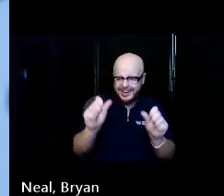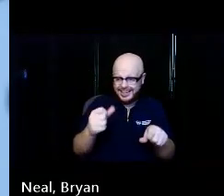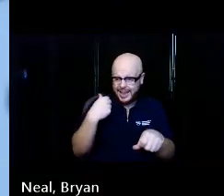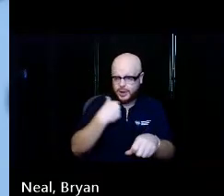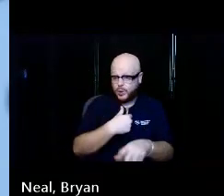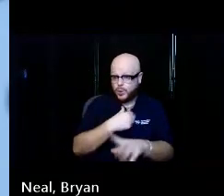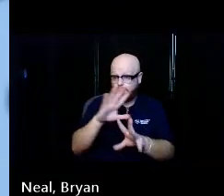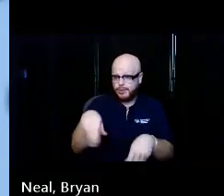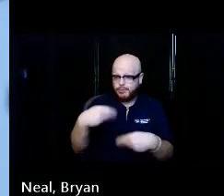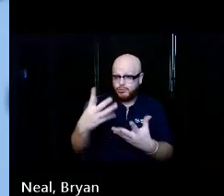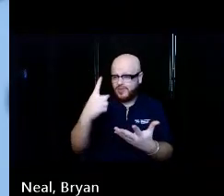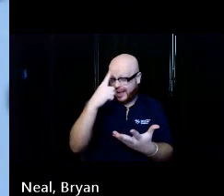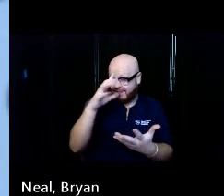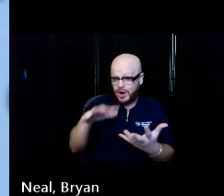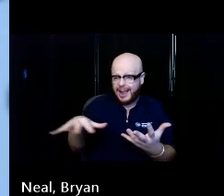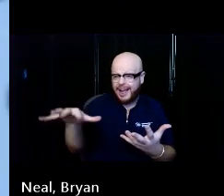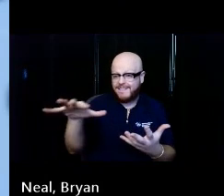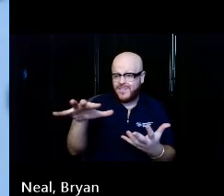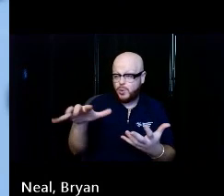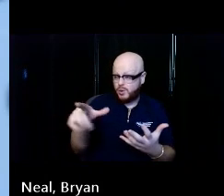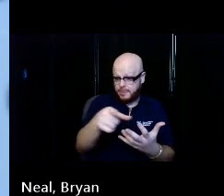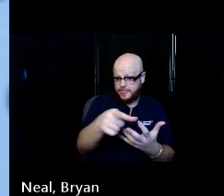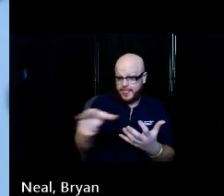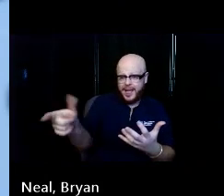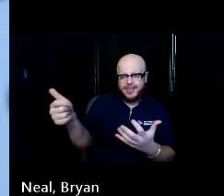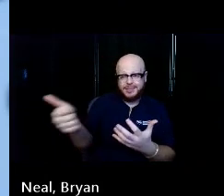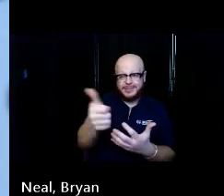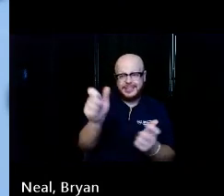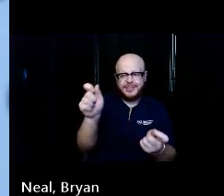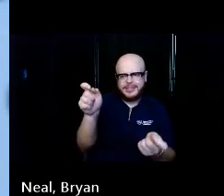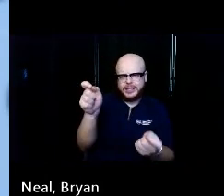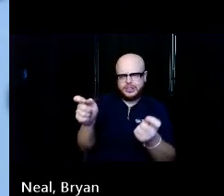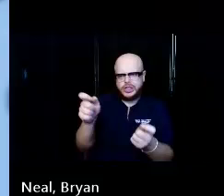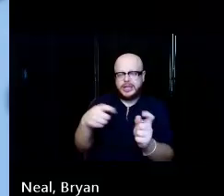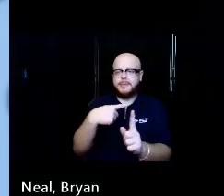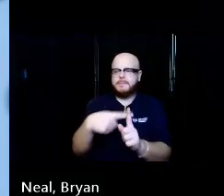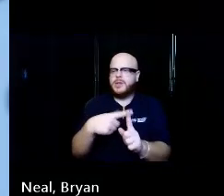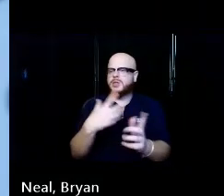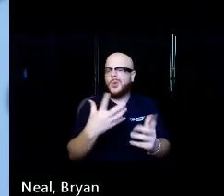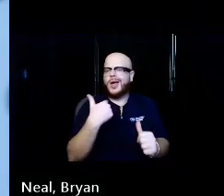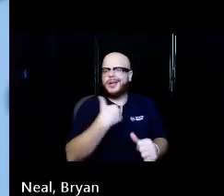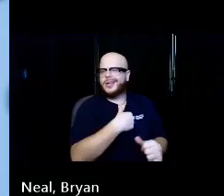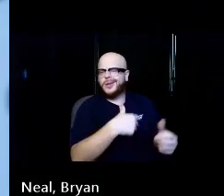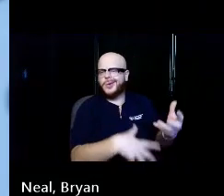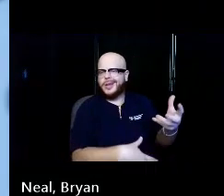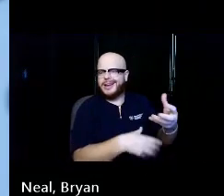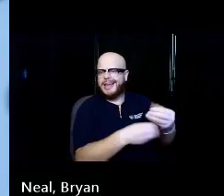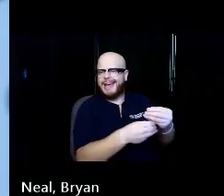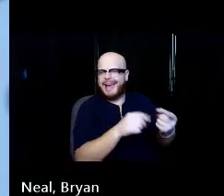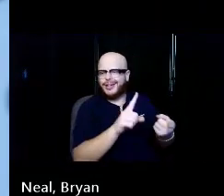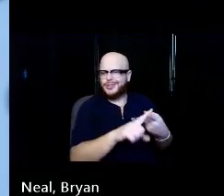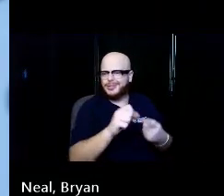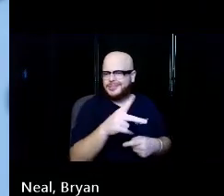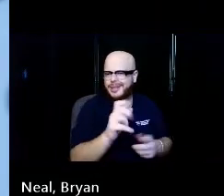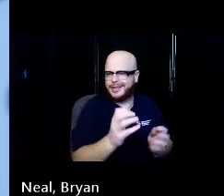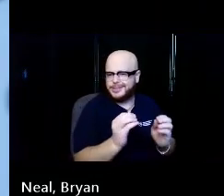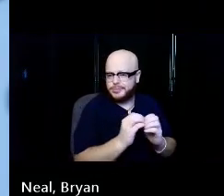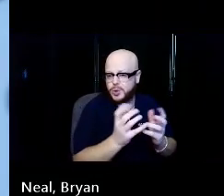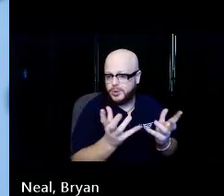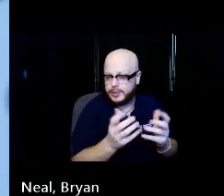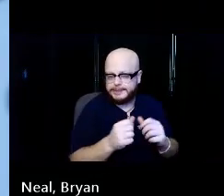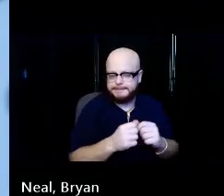what are things that you can add to the space. The next question is asking about visual